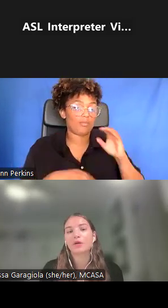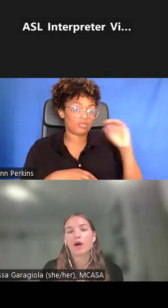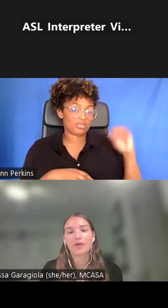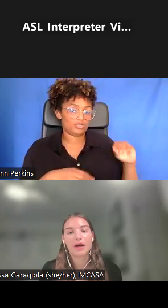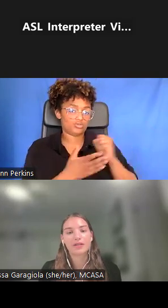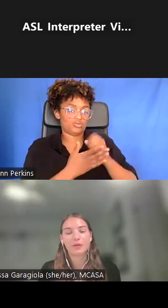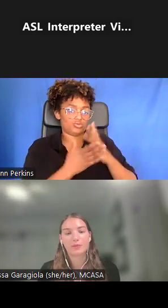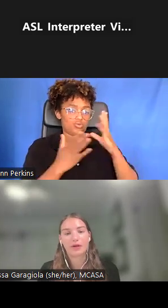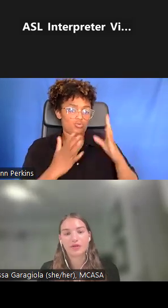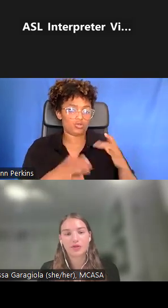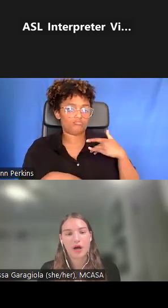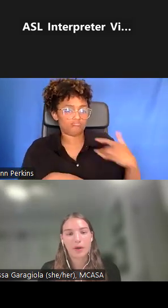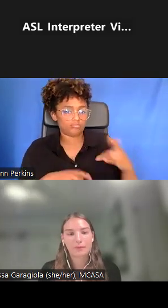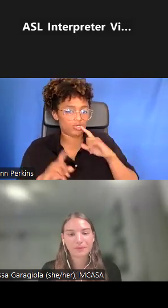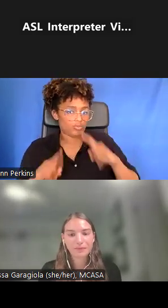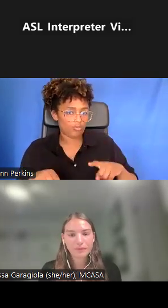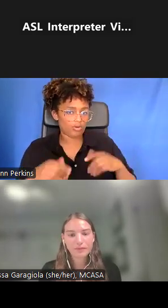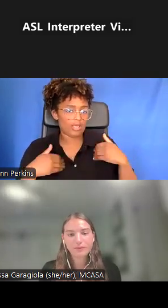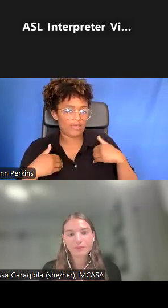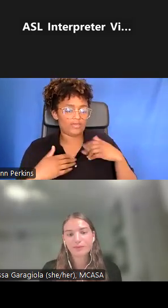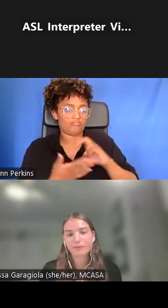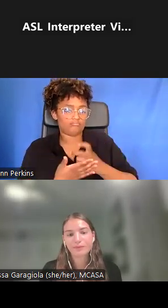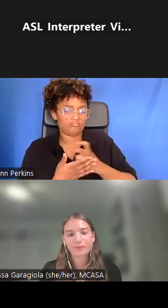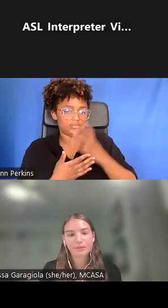because of their work with clients who experienced trauma?